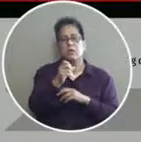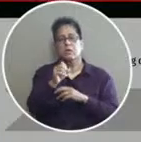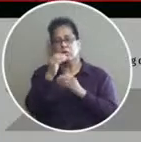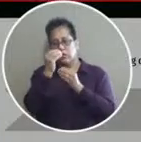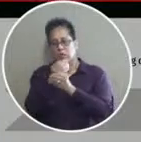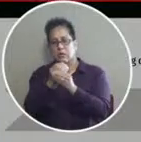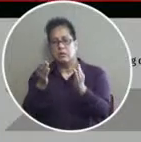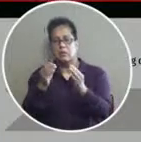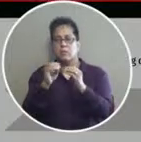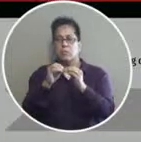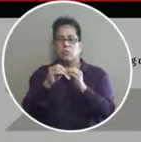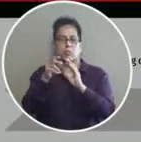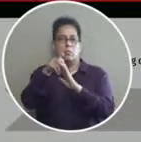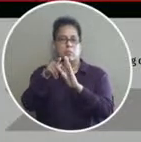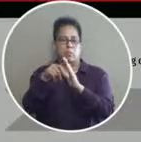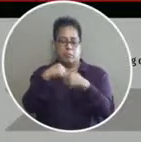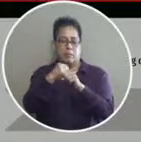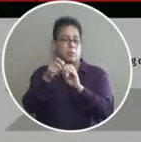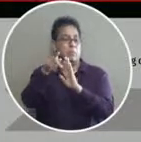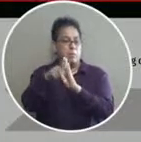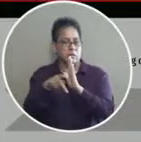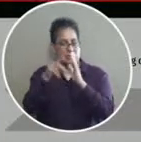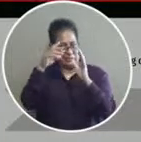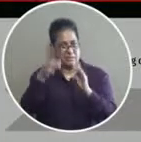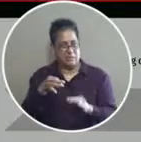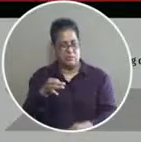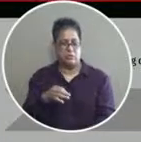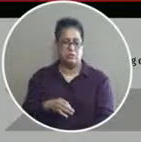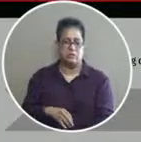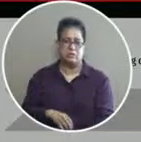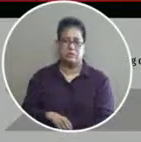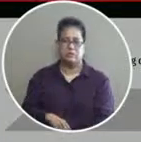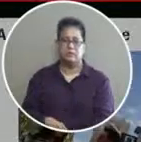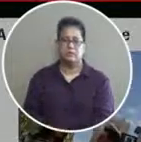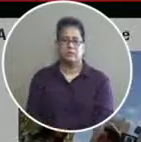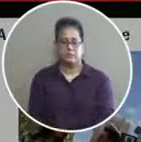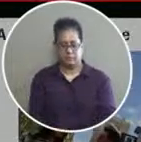pragmatic and effective policy decisions. Next slide, please.